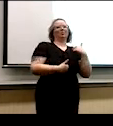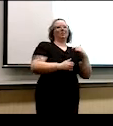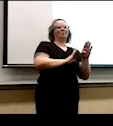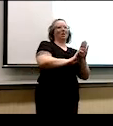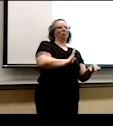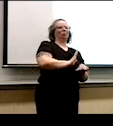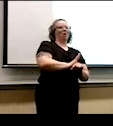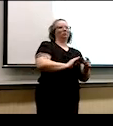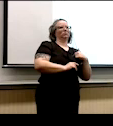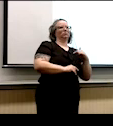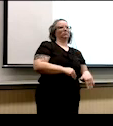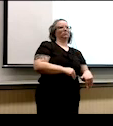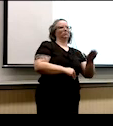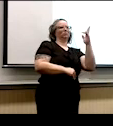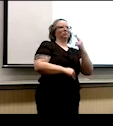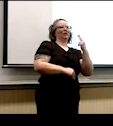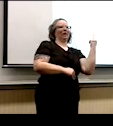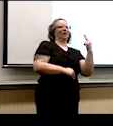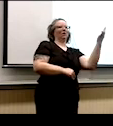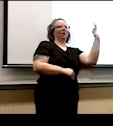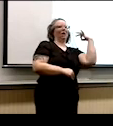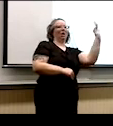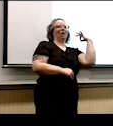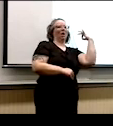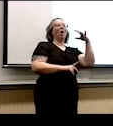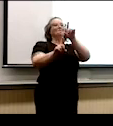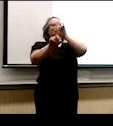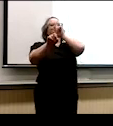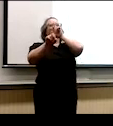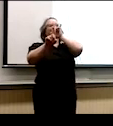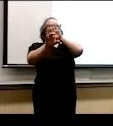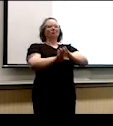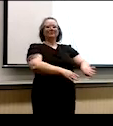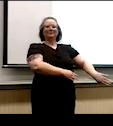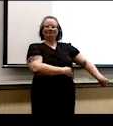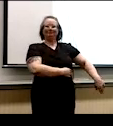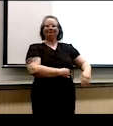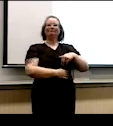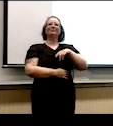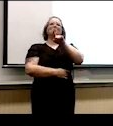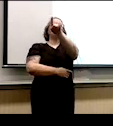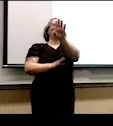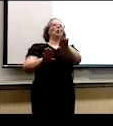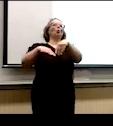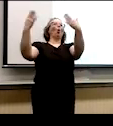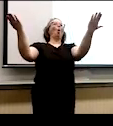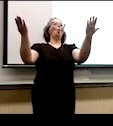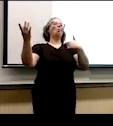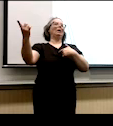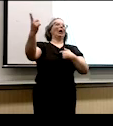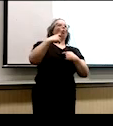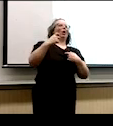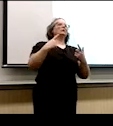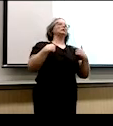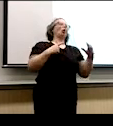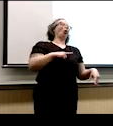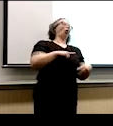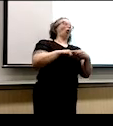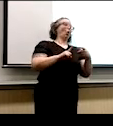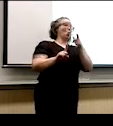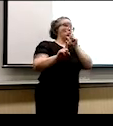Of course, we're never supposed to bring it up, but when it's brought up, I'm allowed to talk about it. And I've told